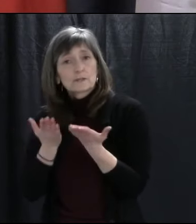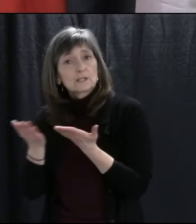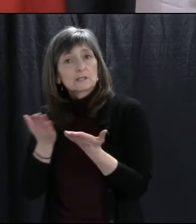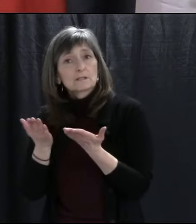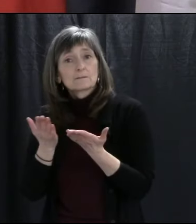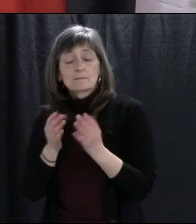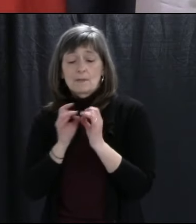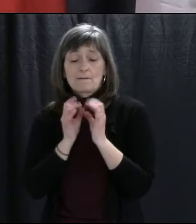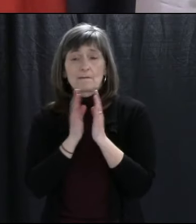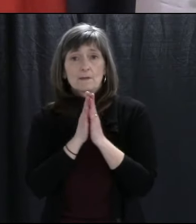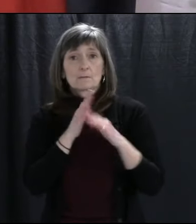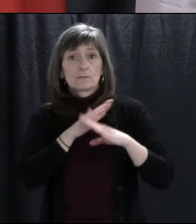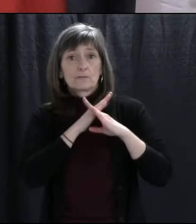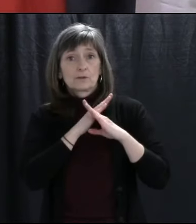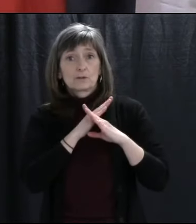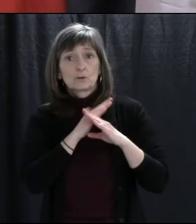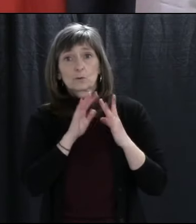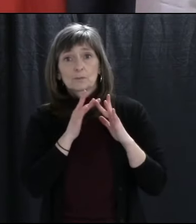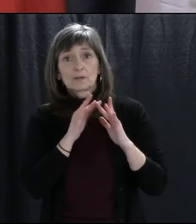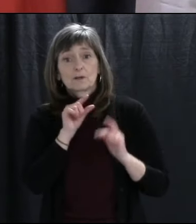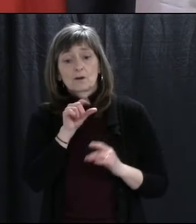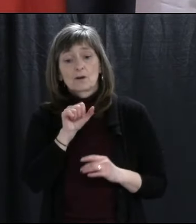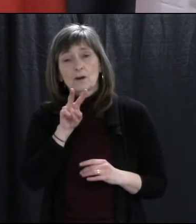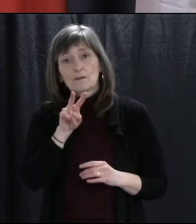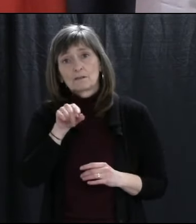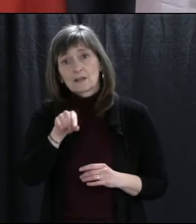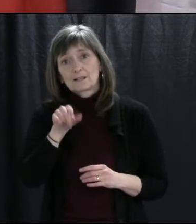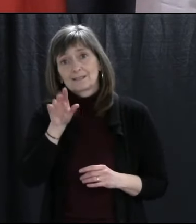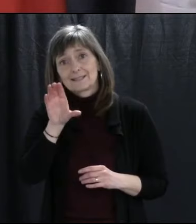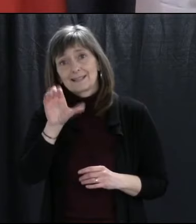violence prevention website at